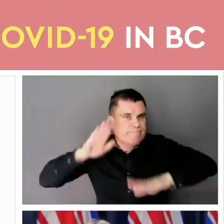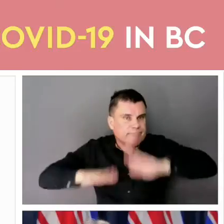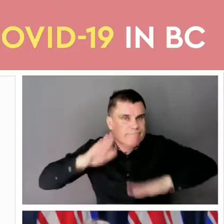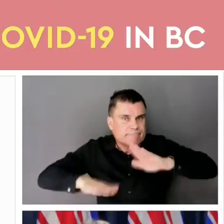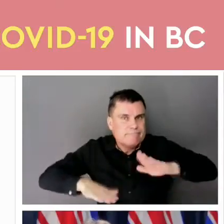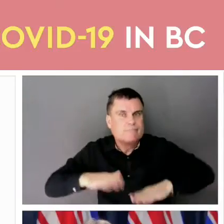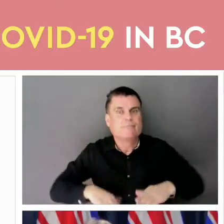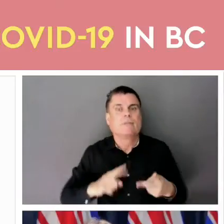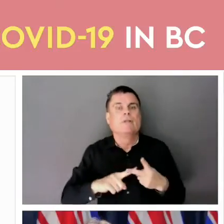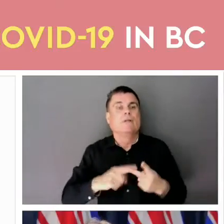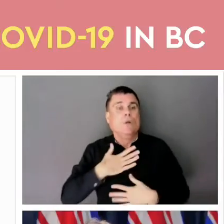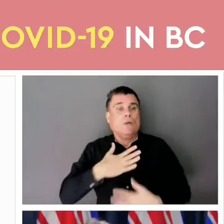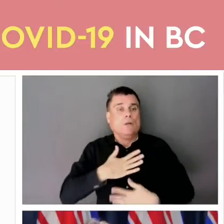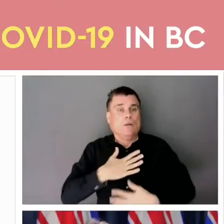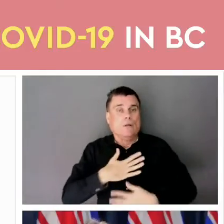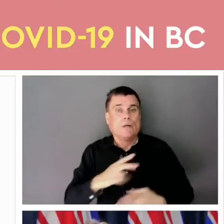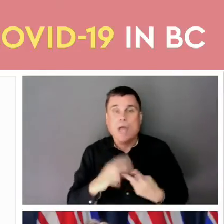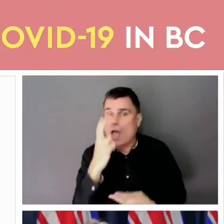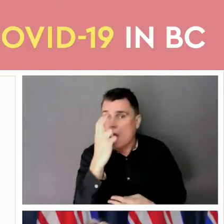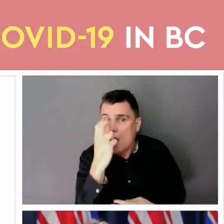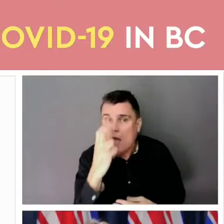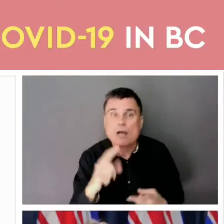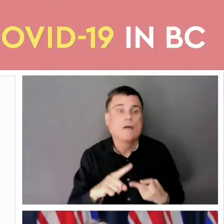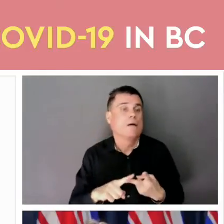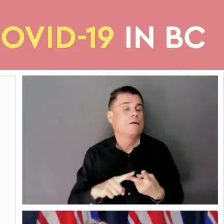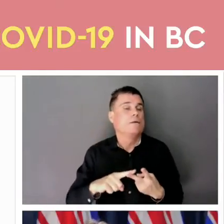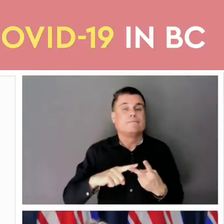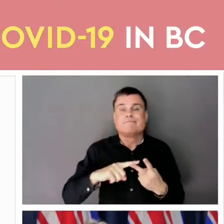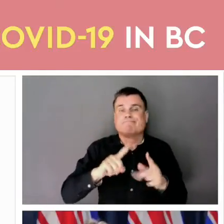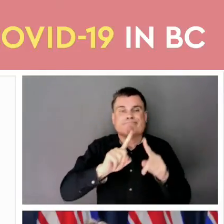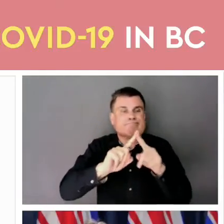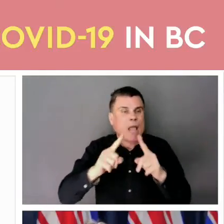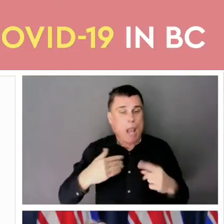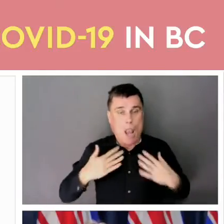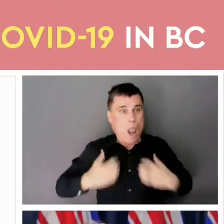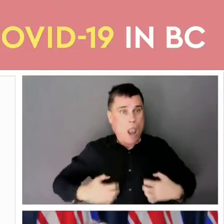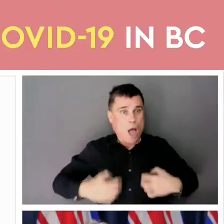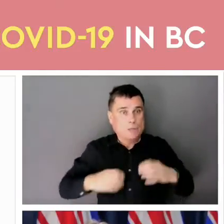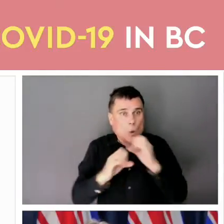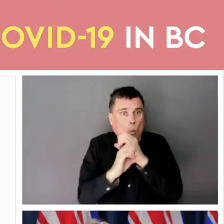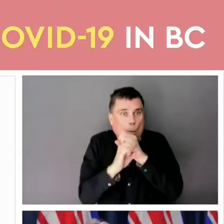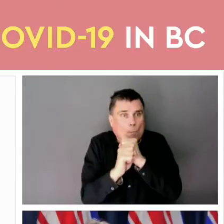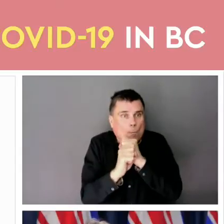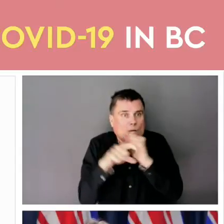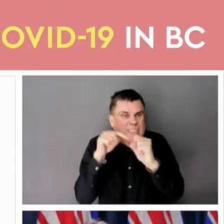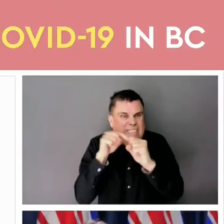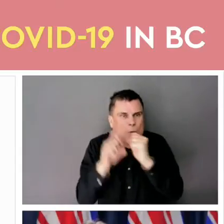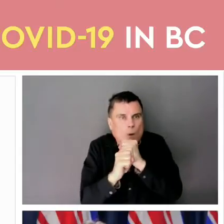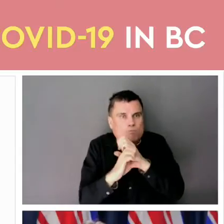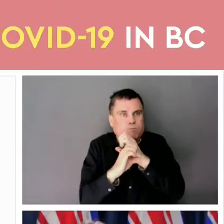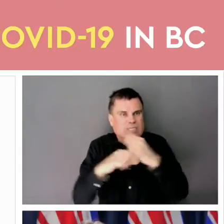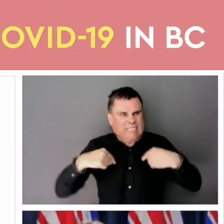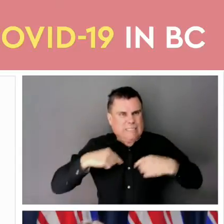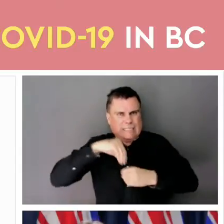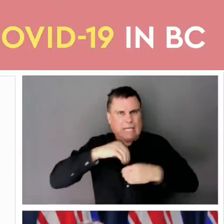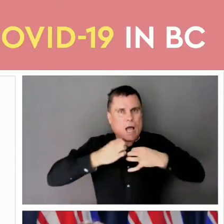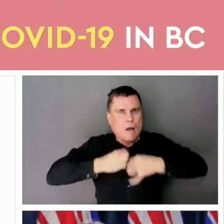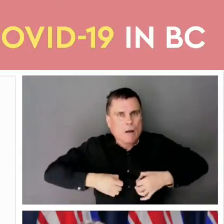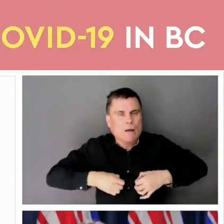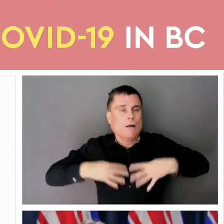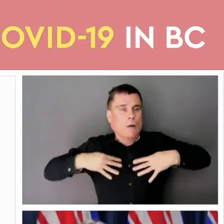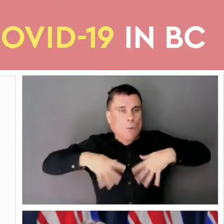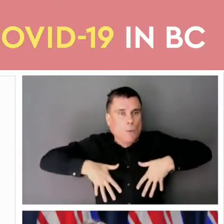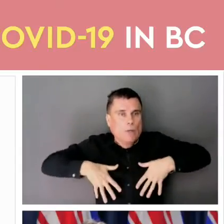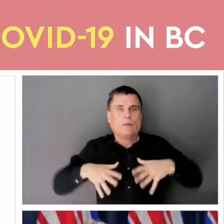are, you know, really recurrently being admitted to hospital and are difficult to manage. These are a group of patients that we will want to